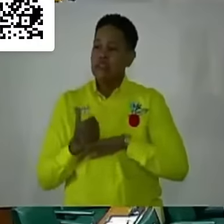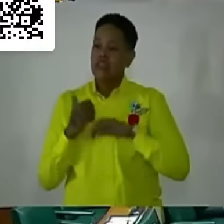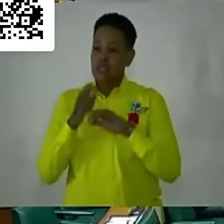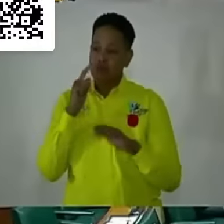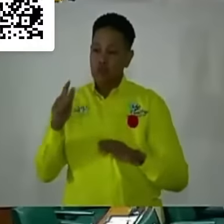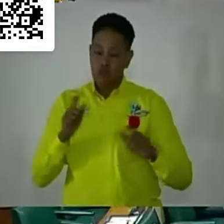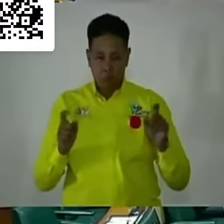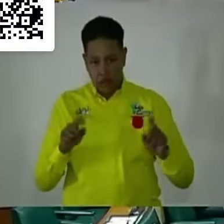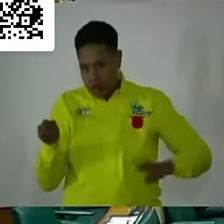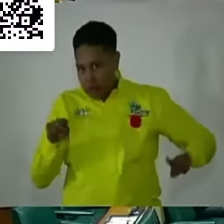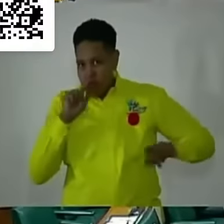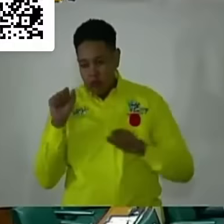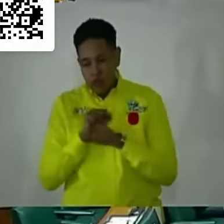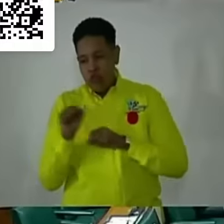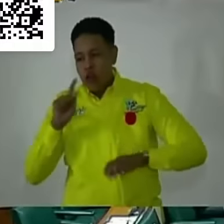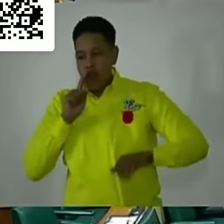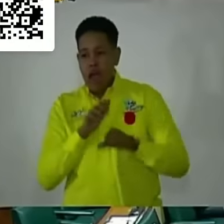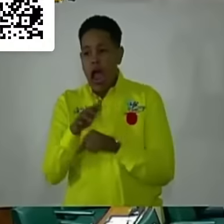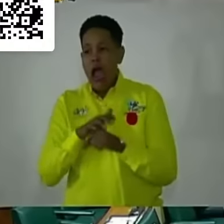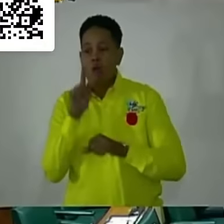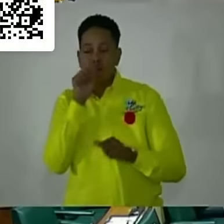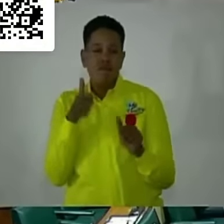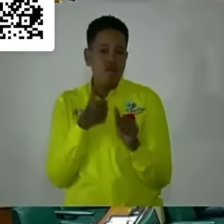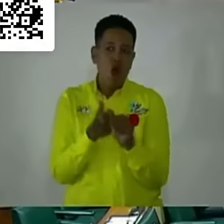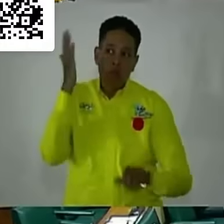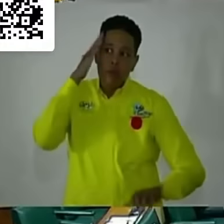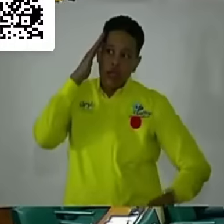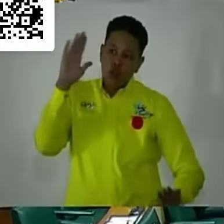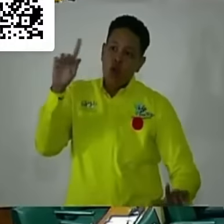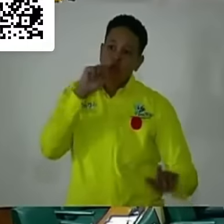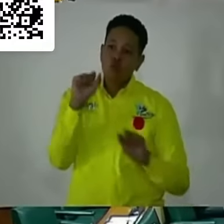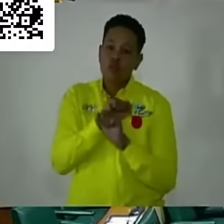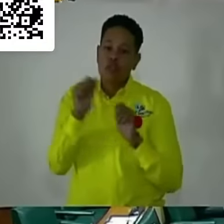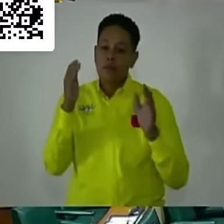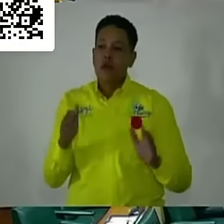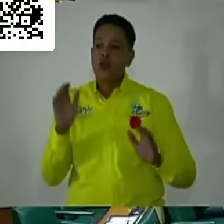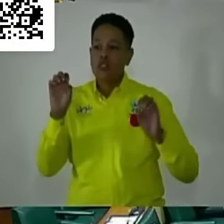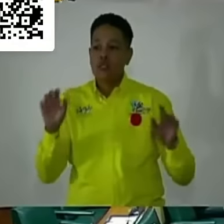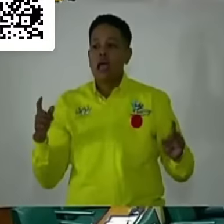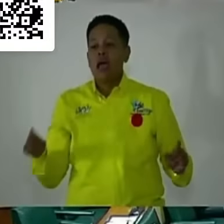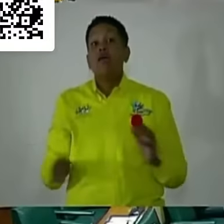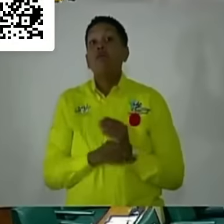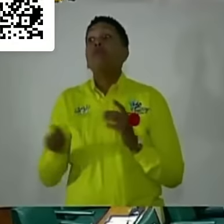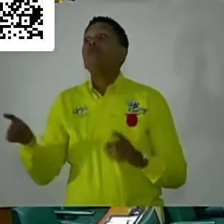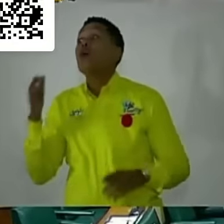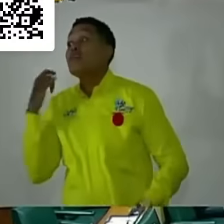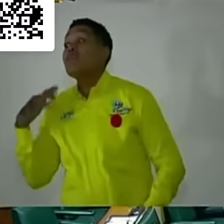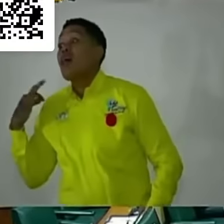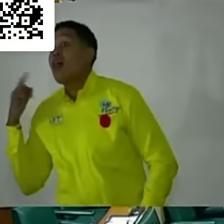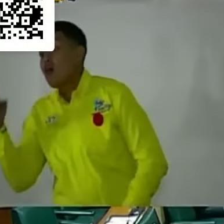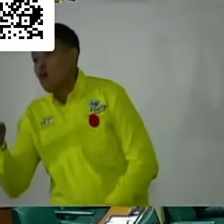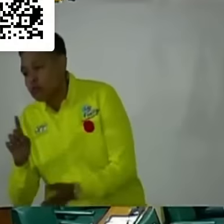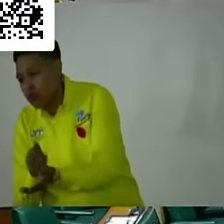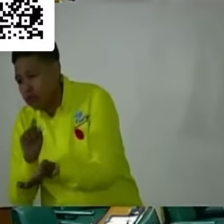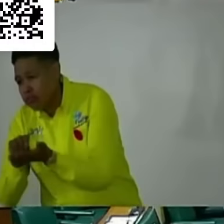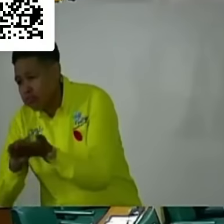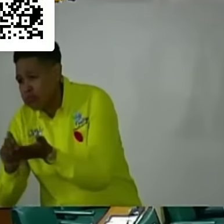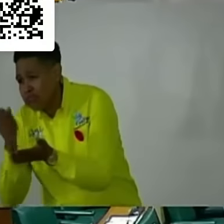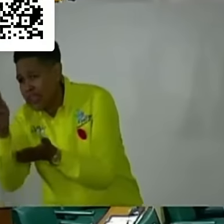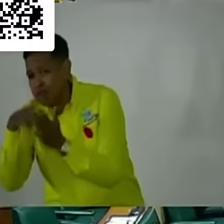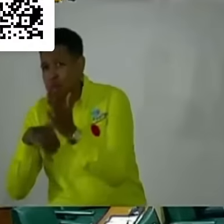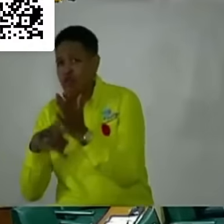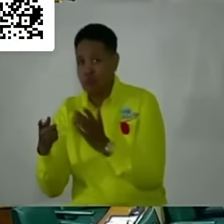that so that there is adequate follow-up of those persons? So a volunteer group of doctors come in and they see